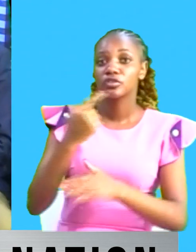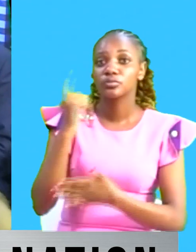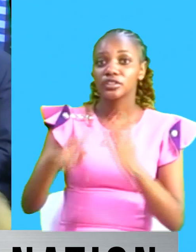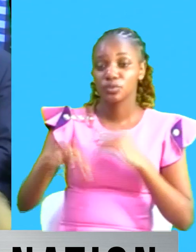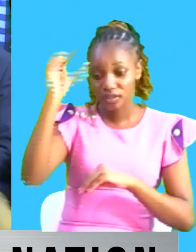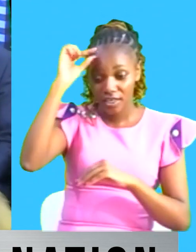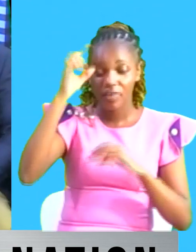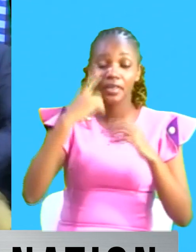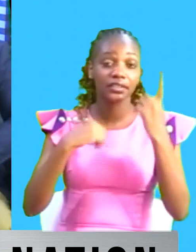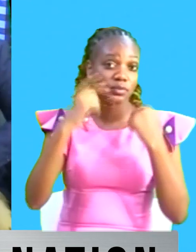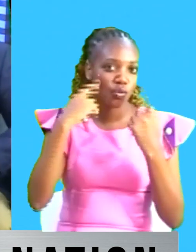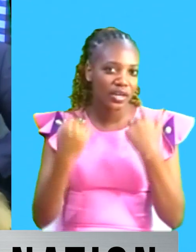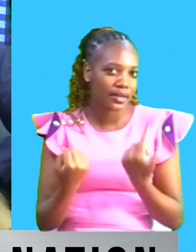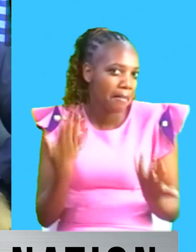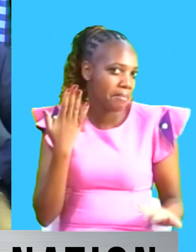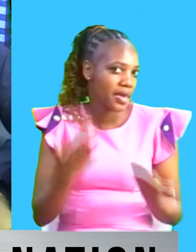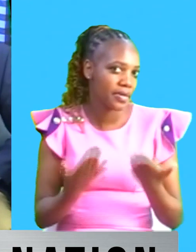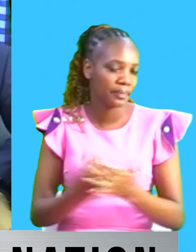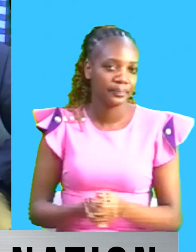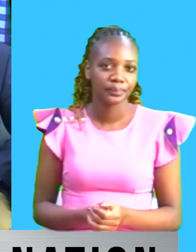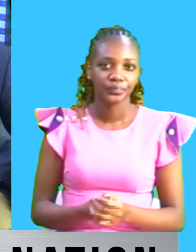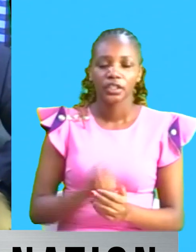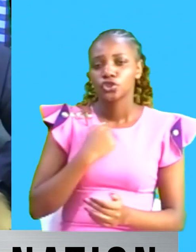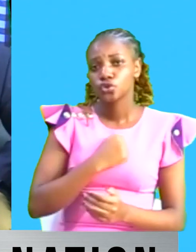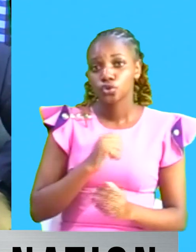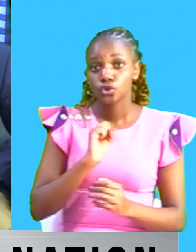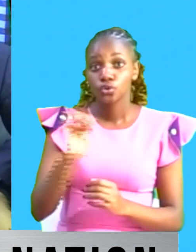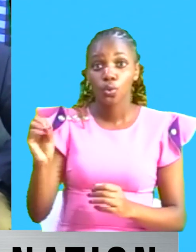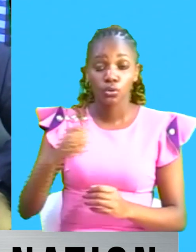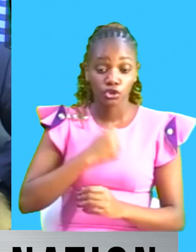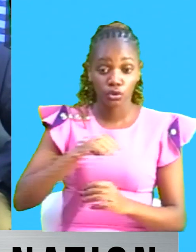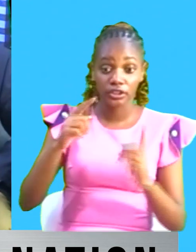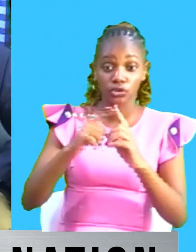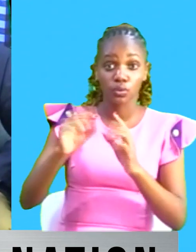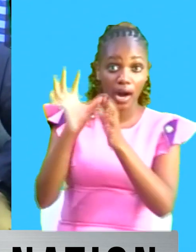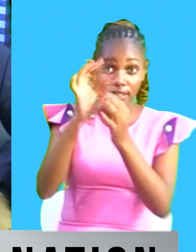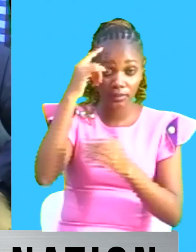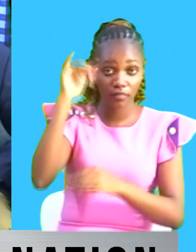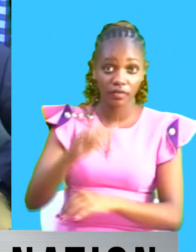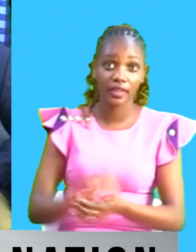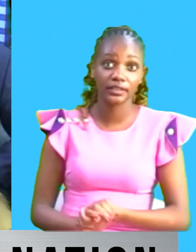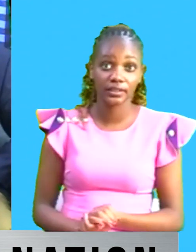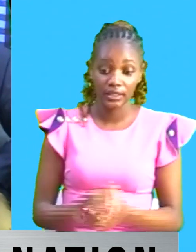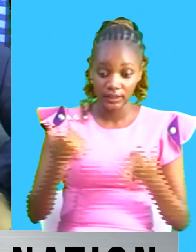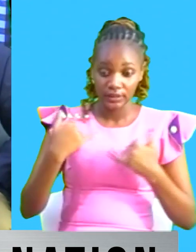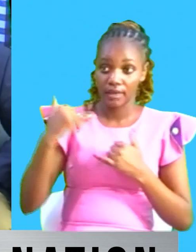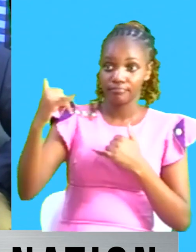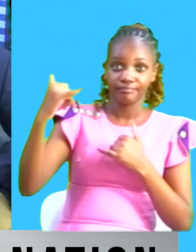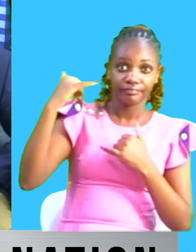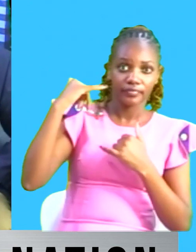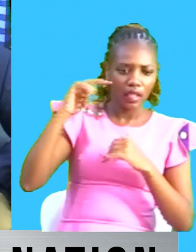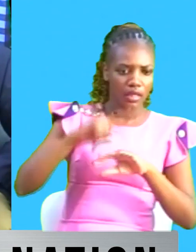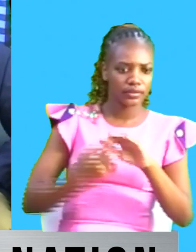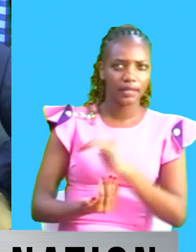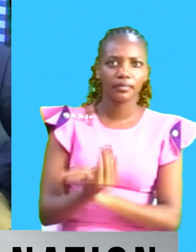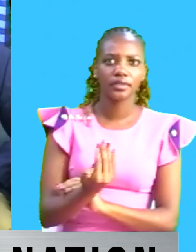inamwona. Yes. Yeah, yes. yeah, I think so. So Kongole to Azimio for that. Yeah, that one. I actually received a phone call this morning